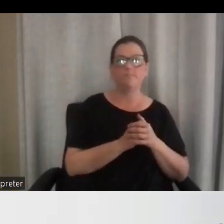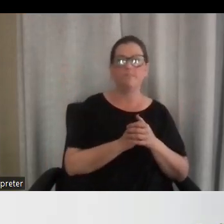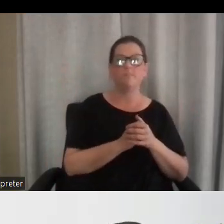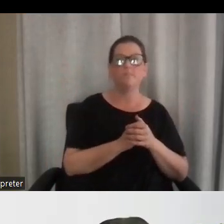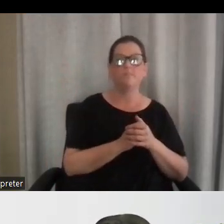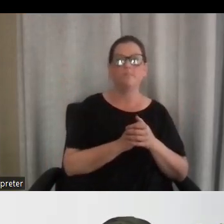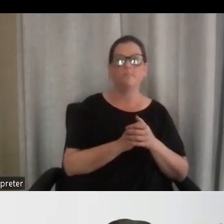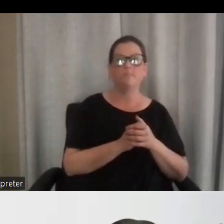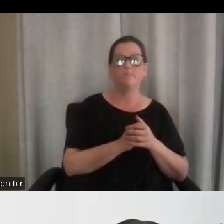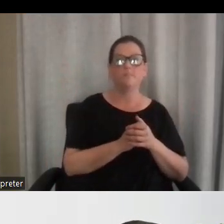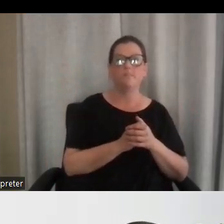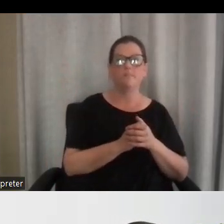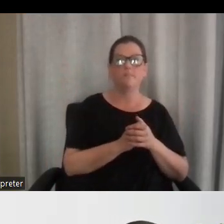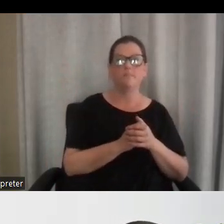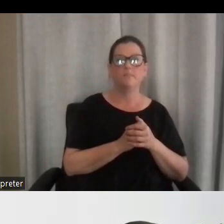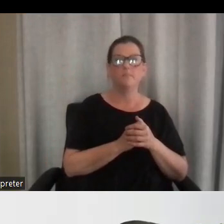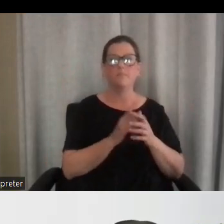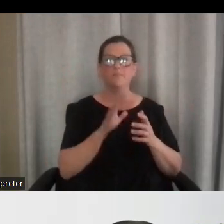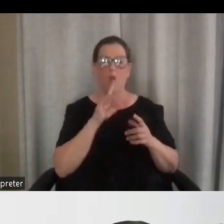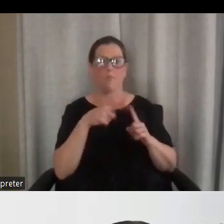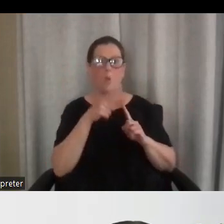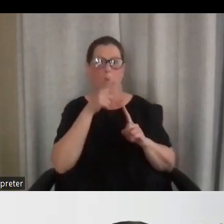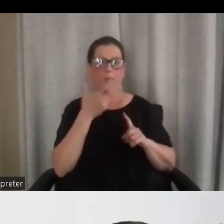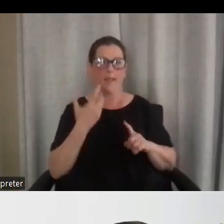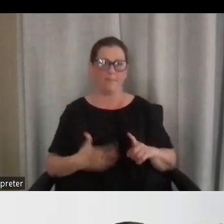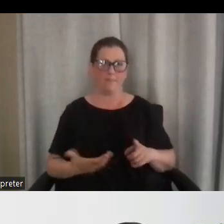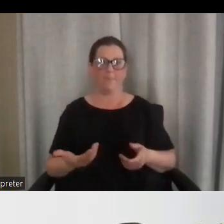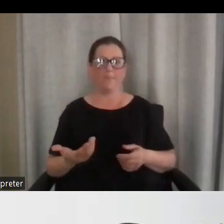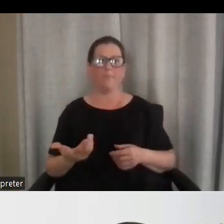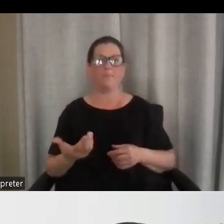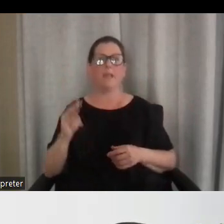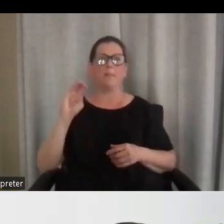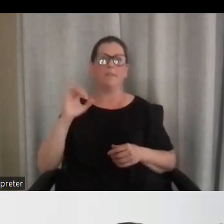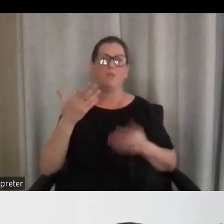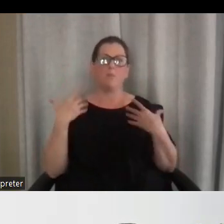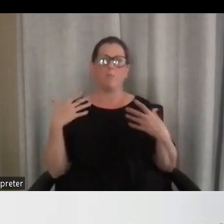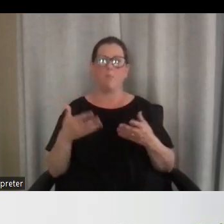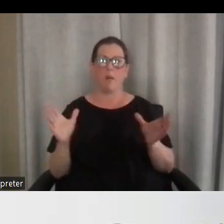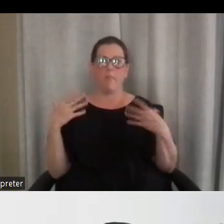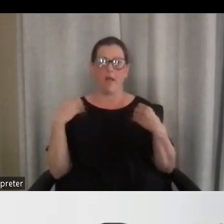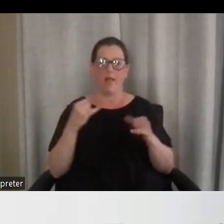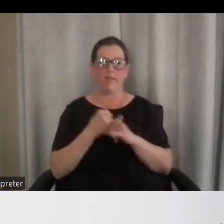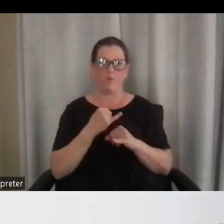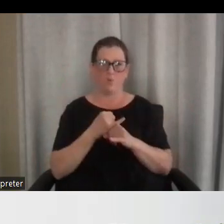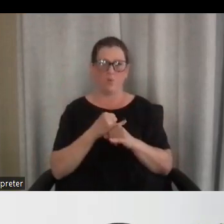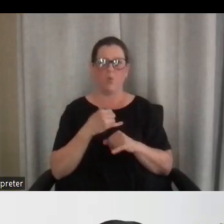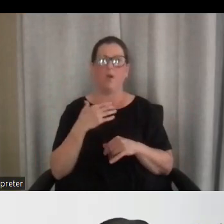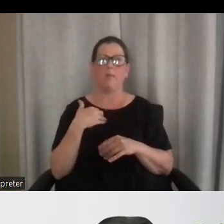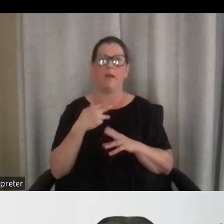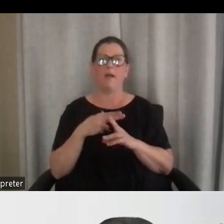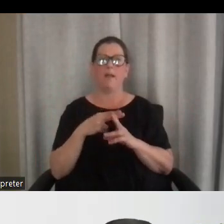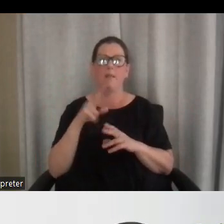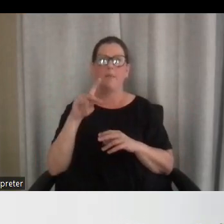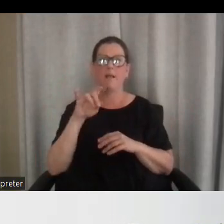And to tell you just a little bit about myself and the Michigan Public Health Institute, my name is Kelsey